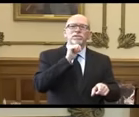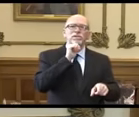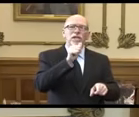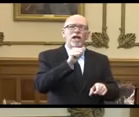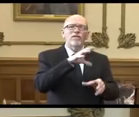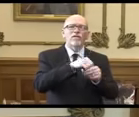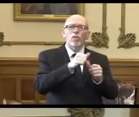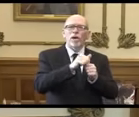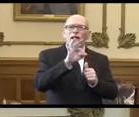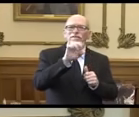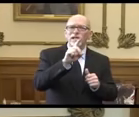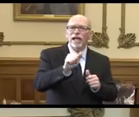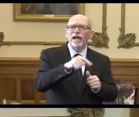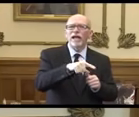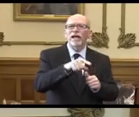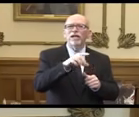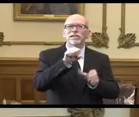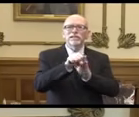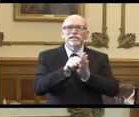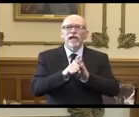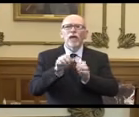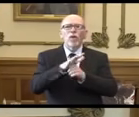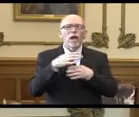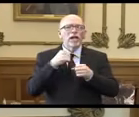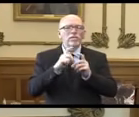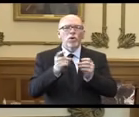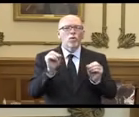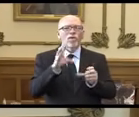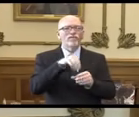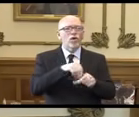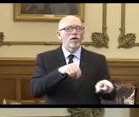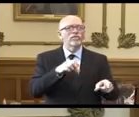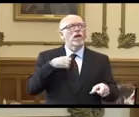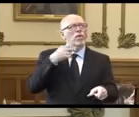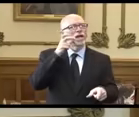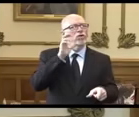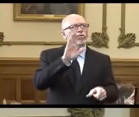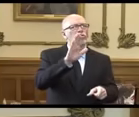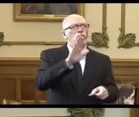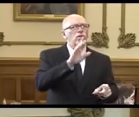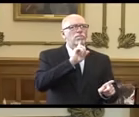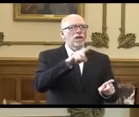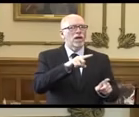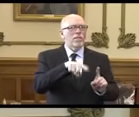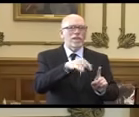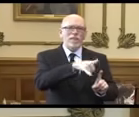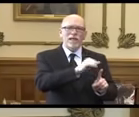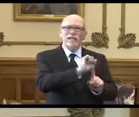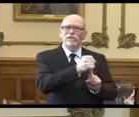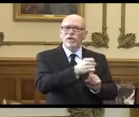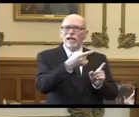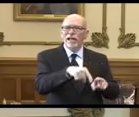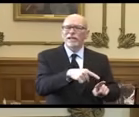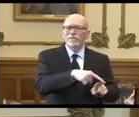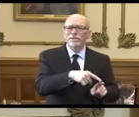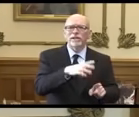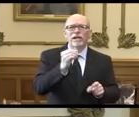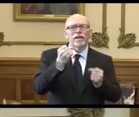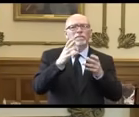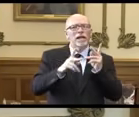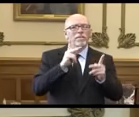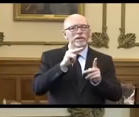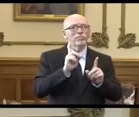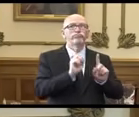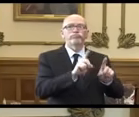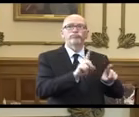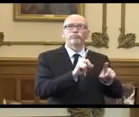with the FDA, state, nor local health departments. So I wanted to hear your guys' response on this. And a lot of people were going